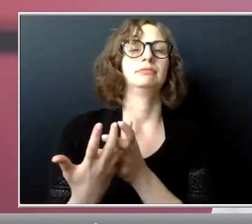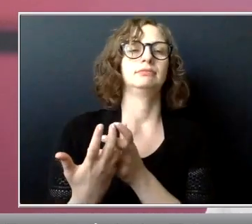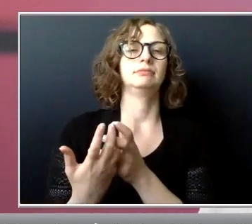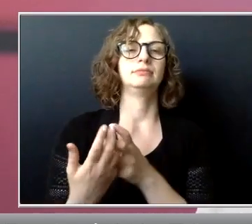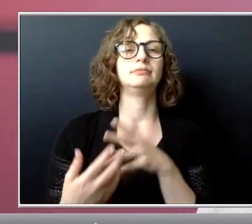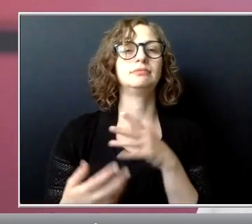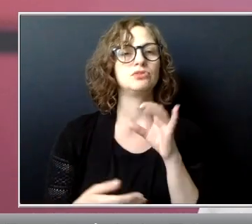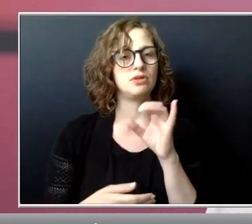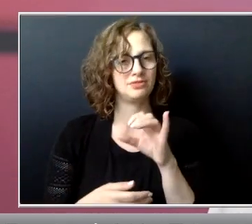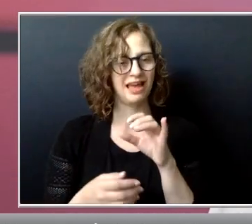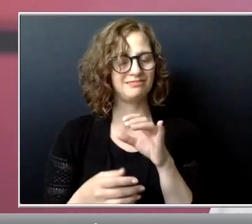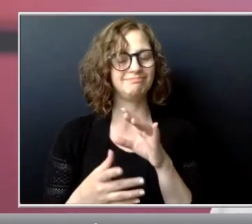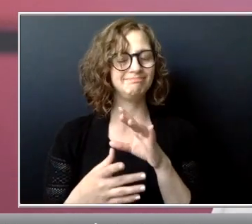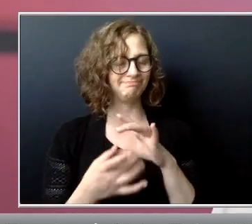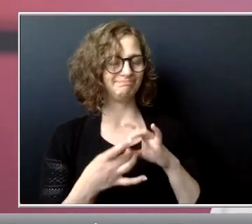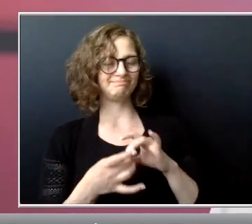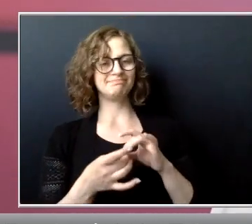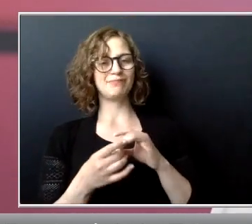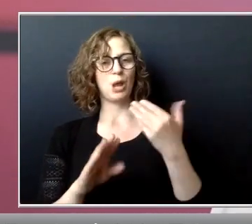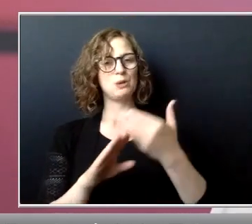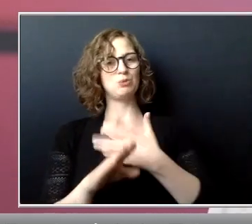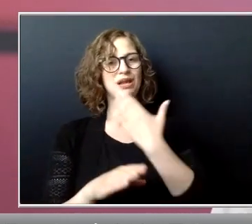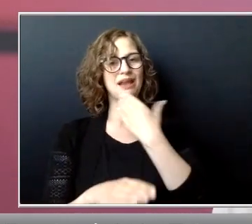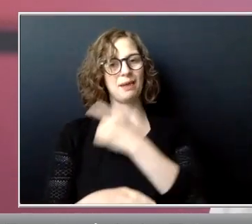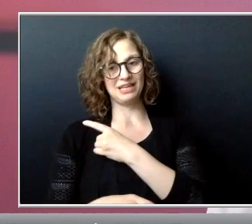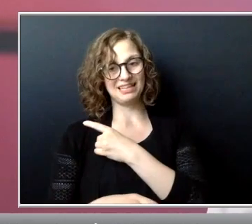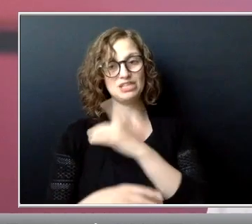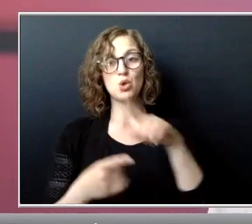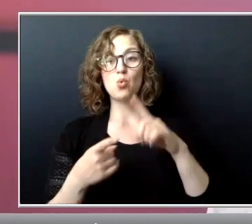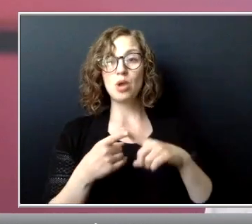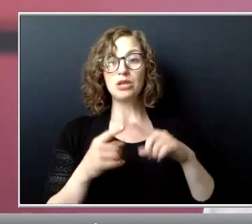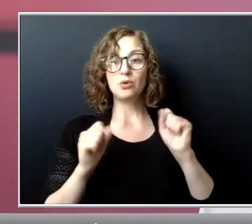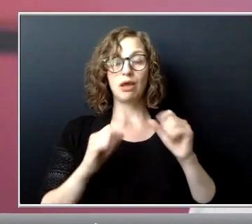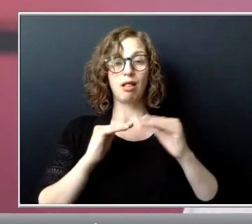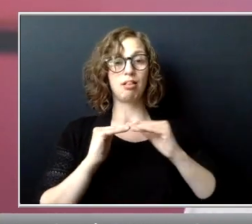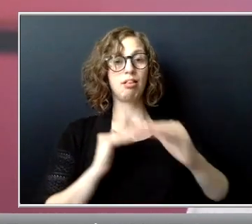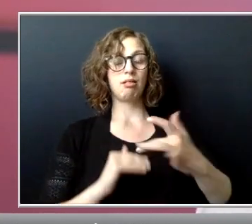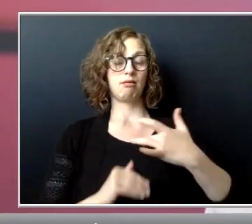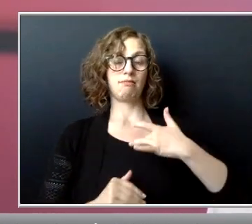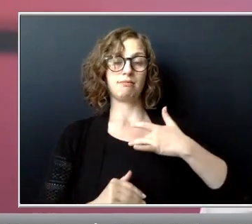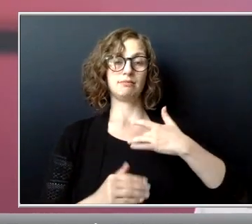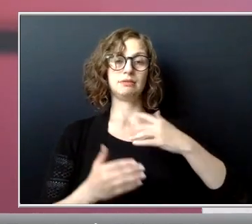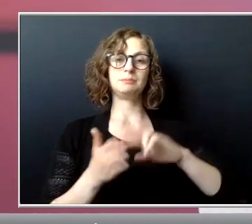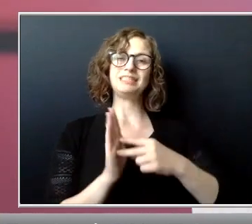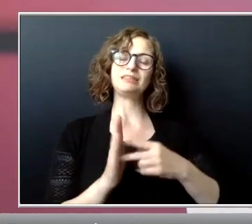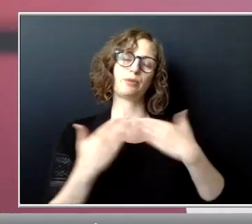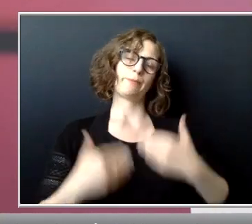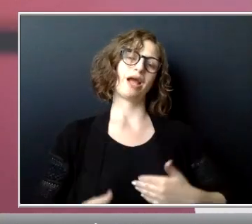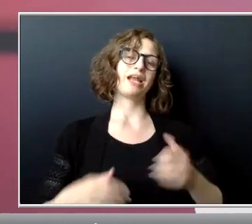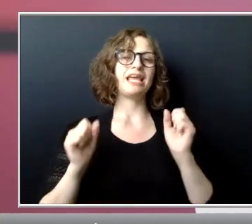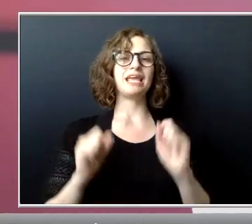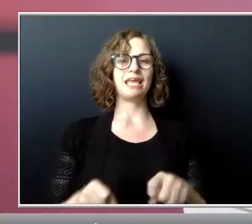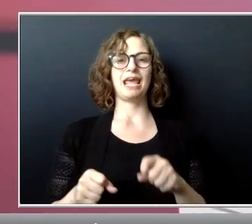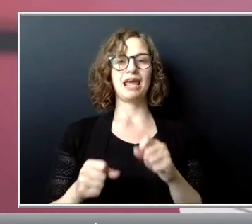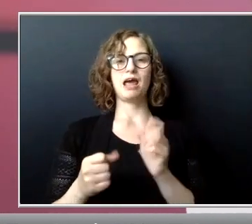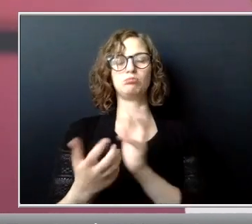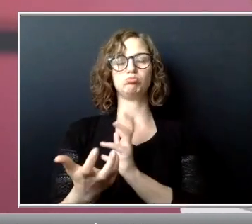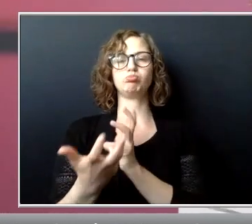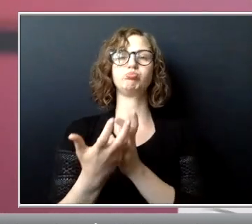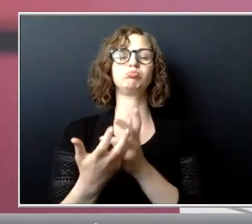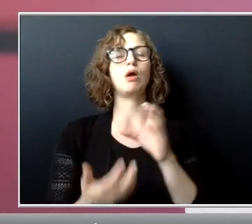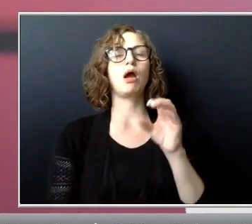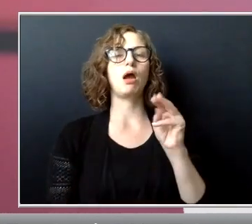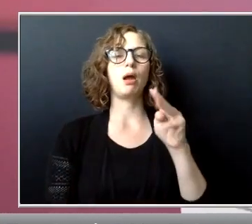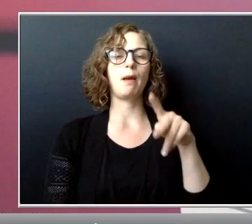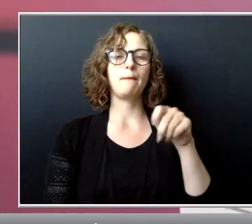it's stabilized in the body and the heart in specific tissues, can then compensate and go back into a compensated mode, versus